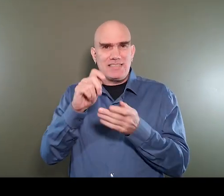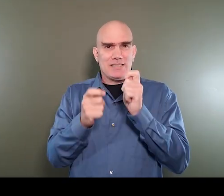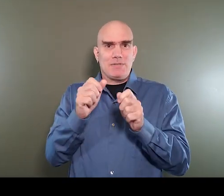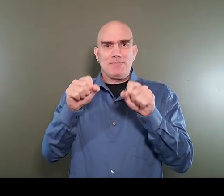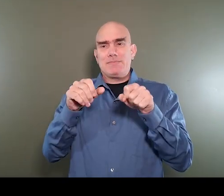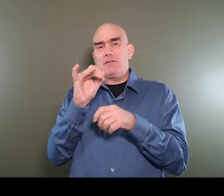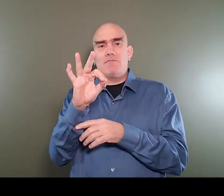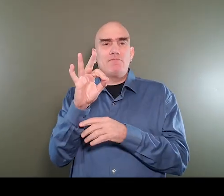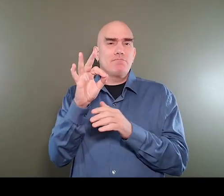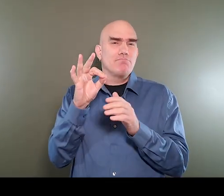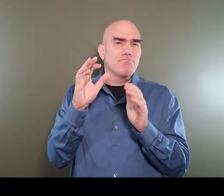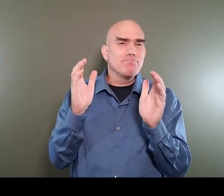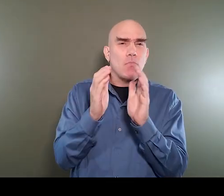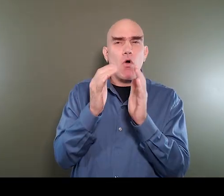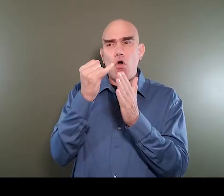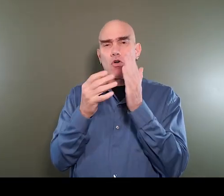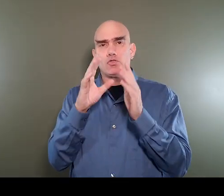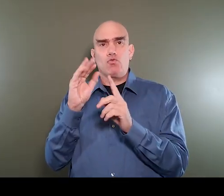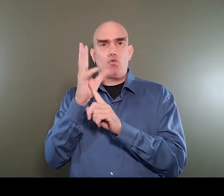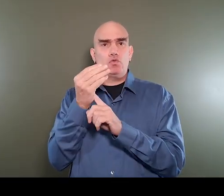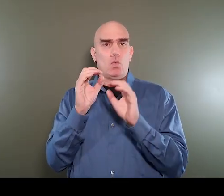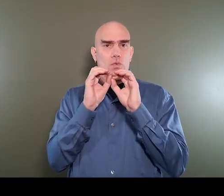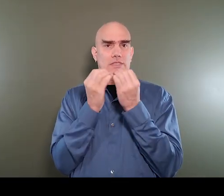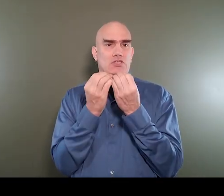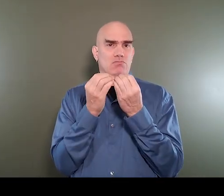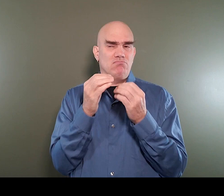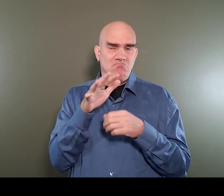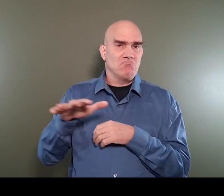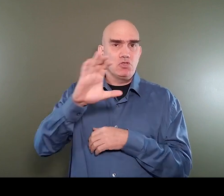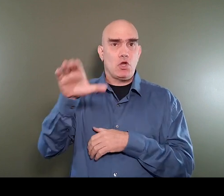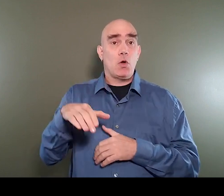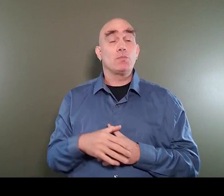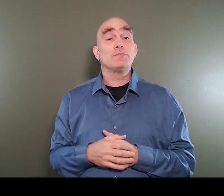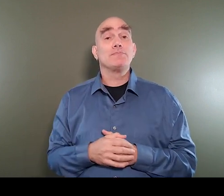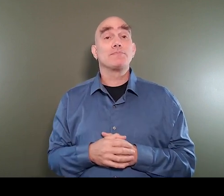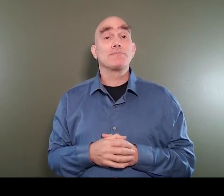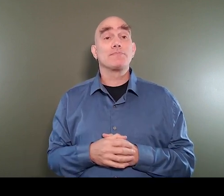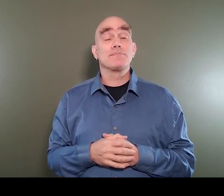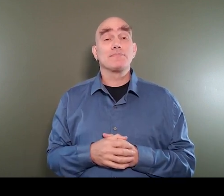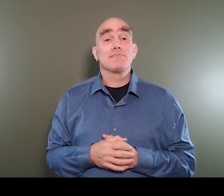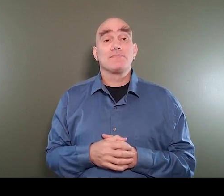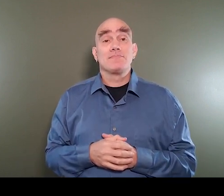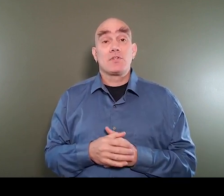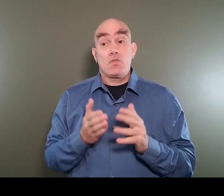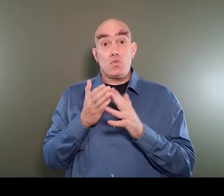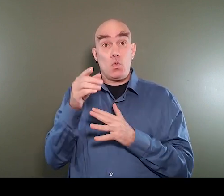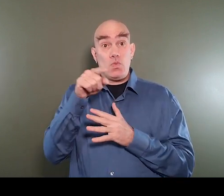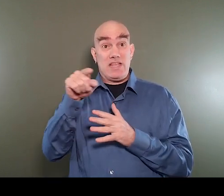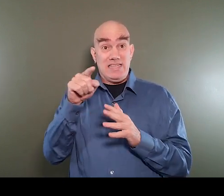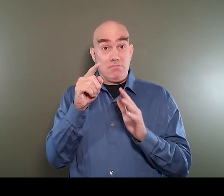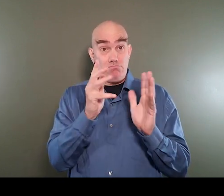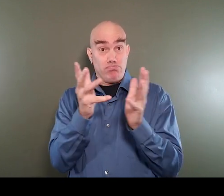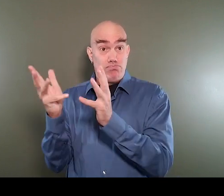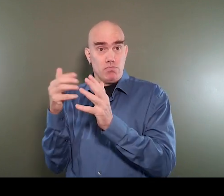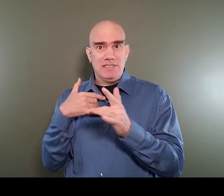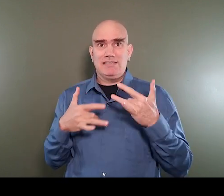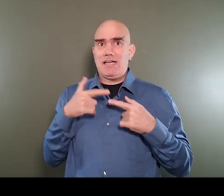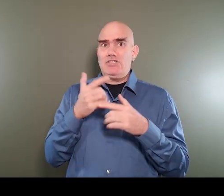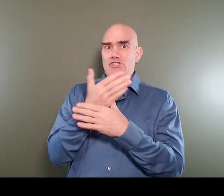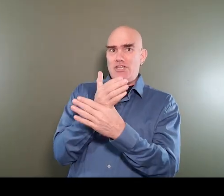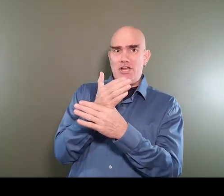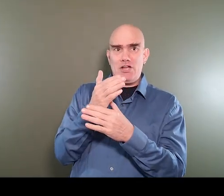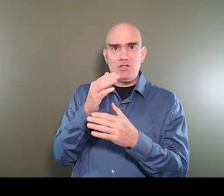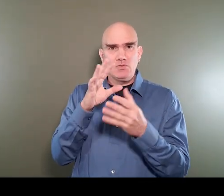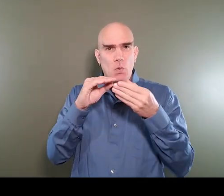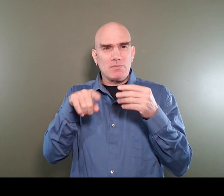collaborative that invests in the adaptive capacities of small arts and culture organizations across Chicago. Through these episodes, we